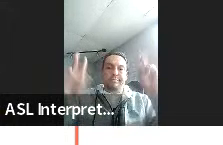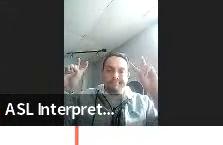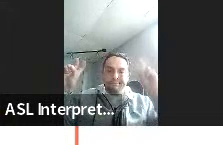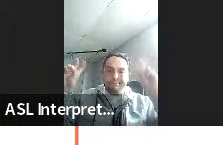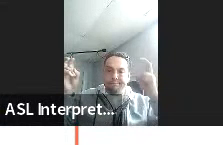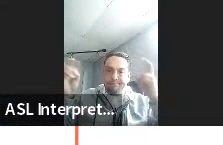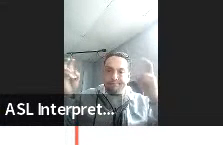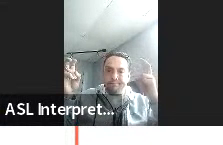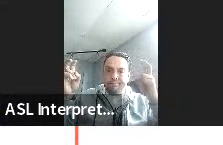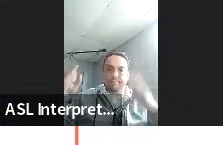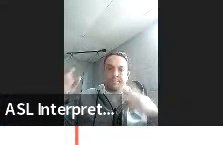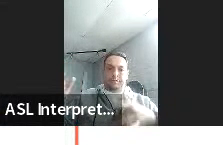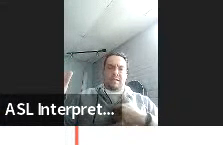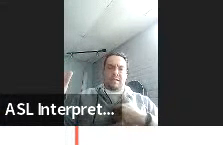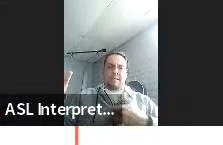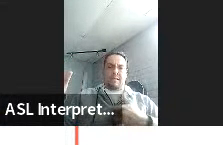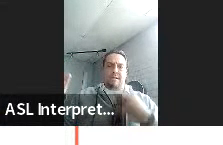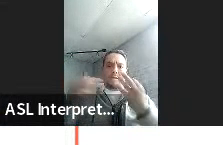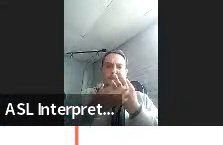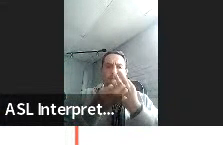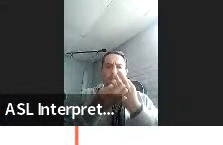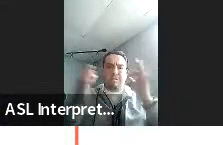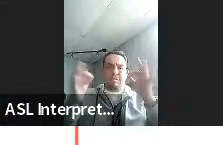to email us at